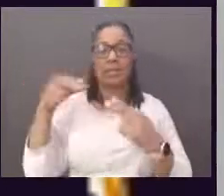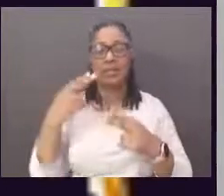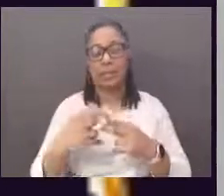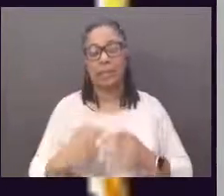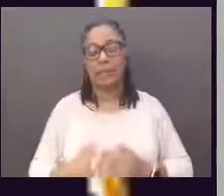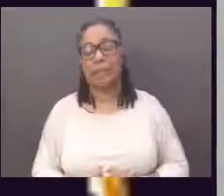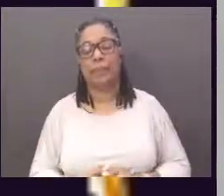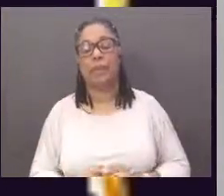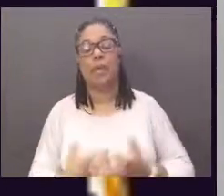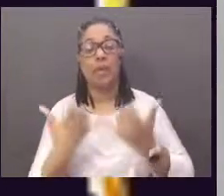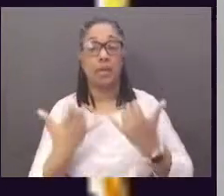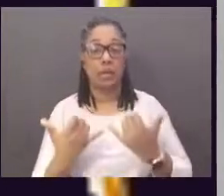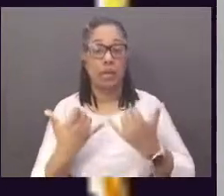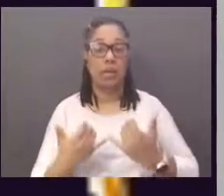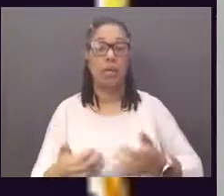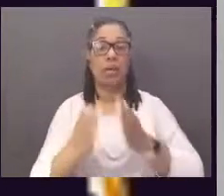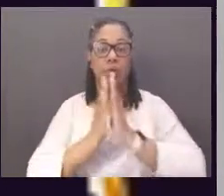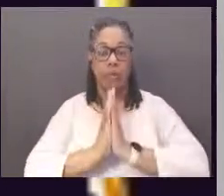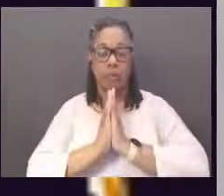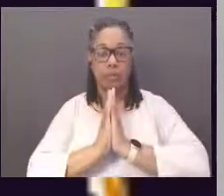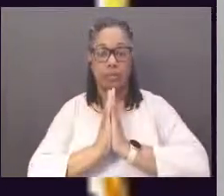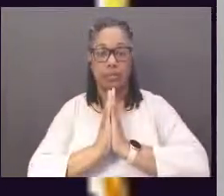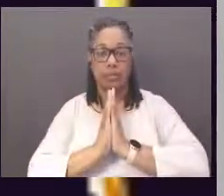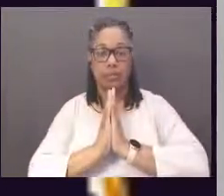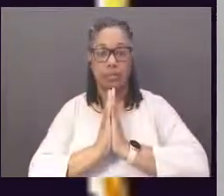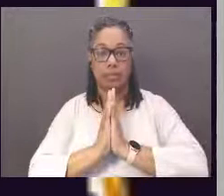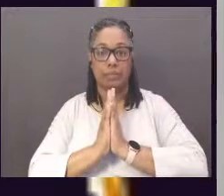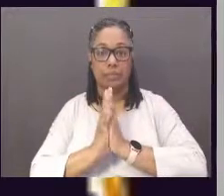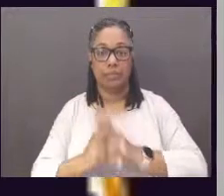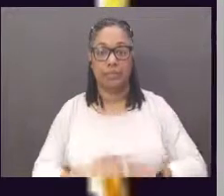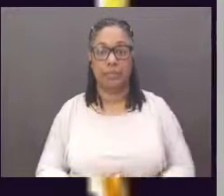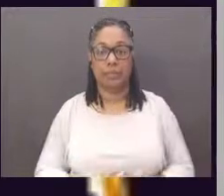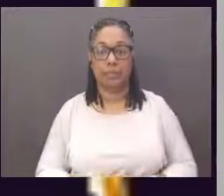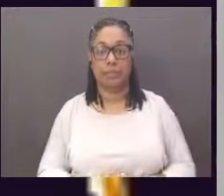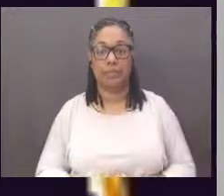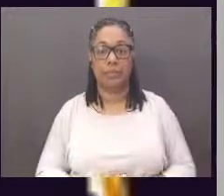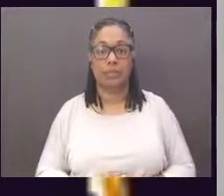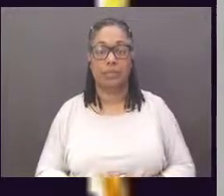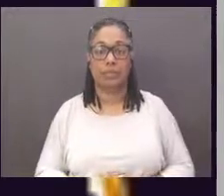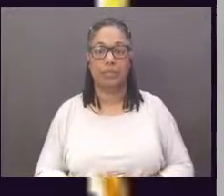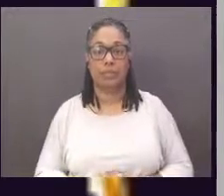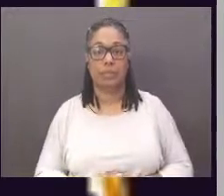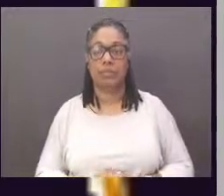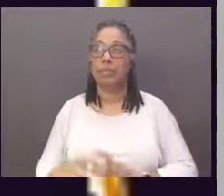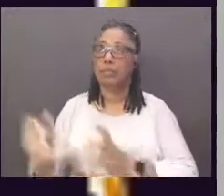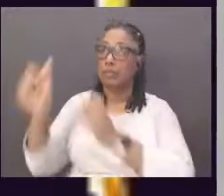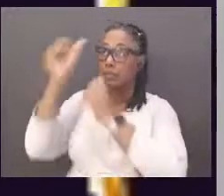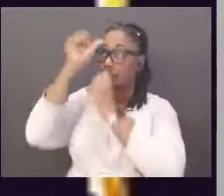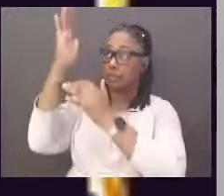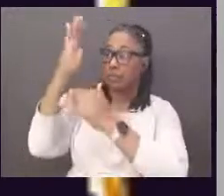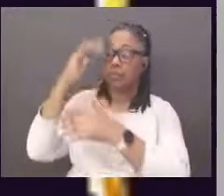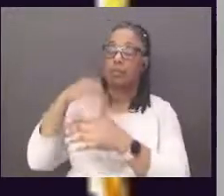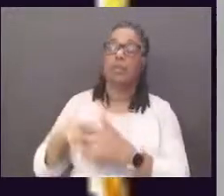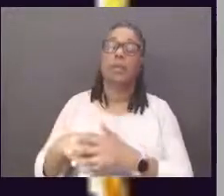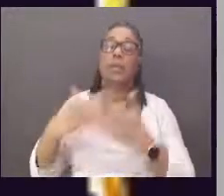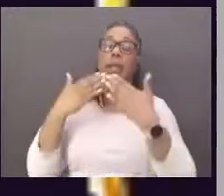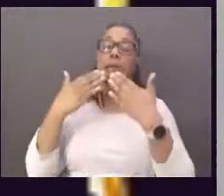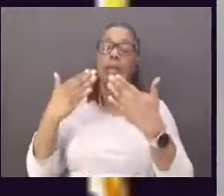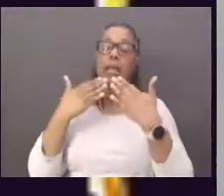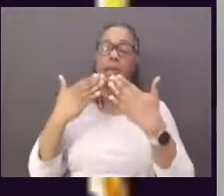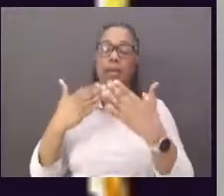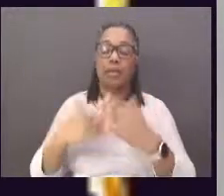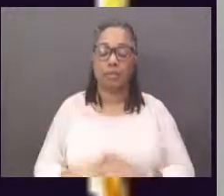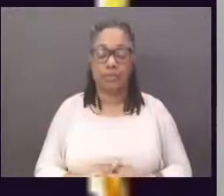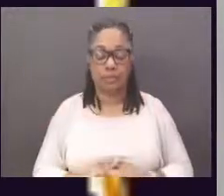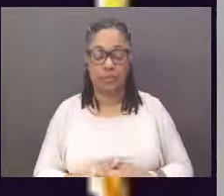this time, may we bow our heads in a word of prayer. Father God in heaven, we thank you, great master. Heavenly